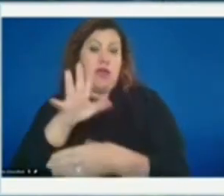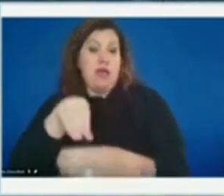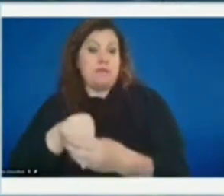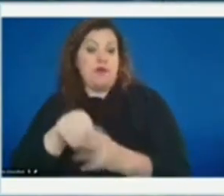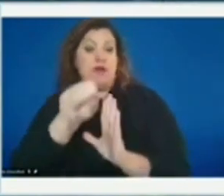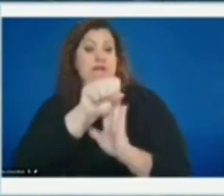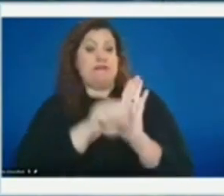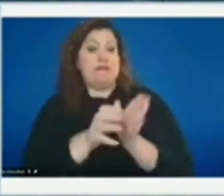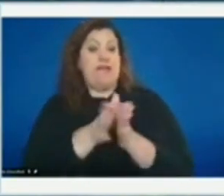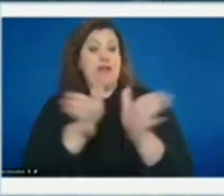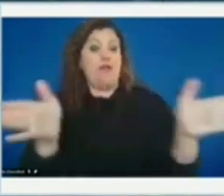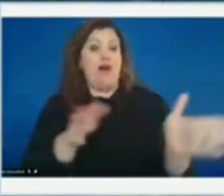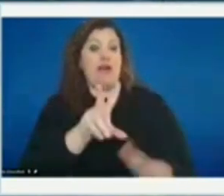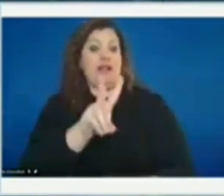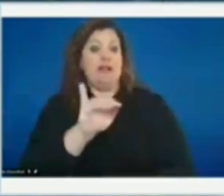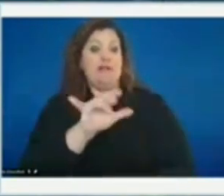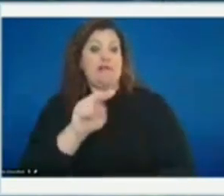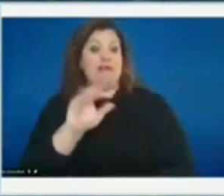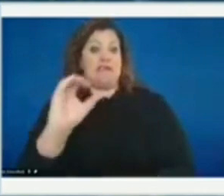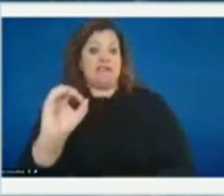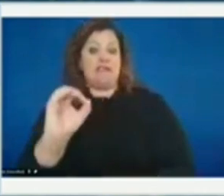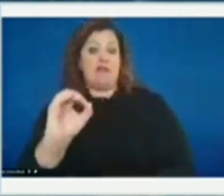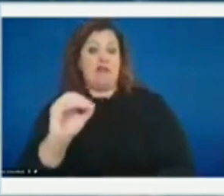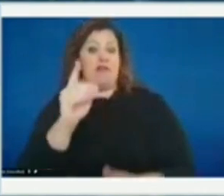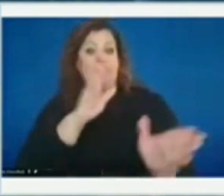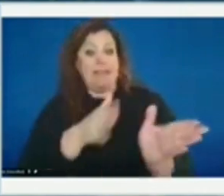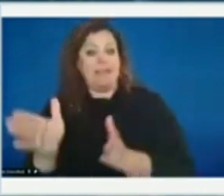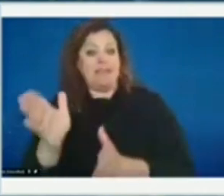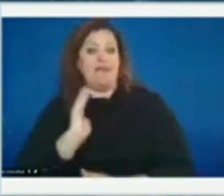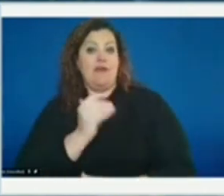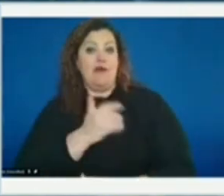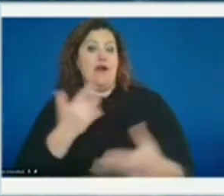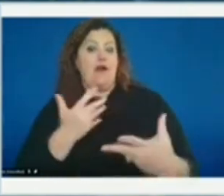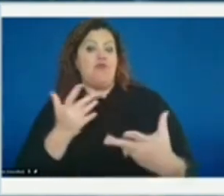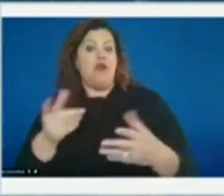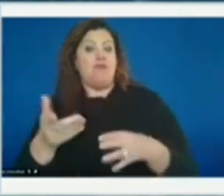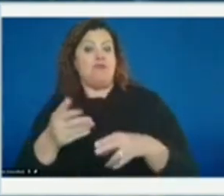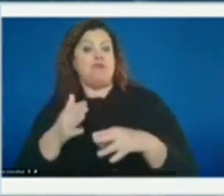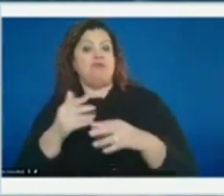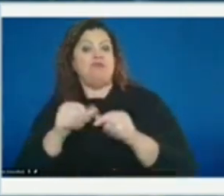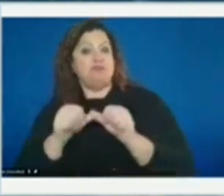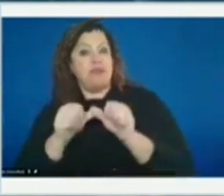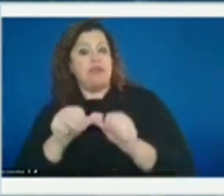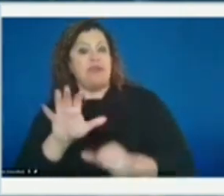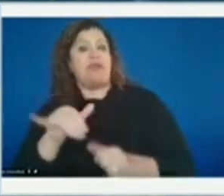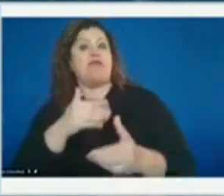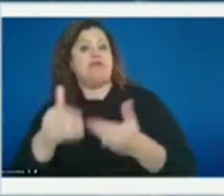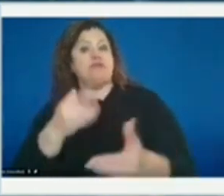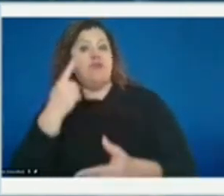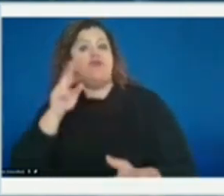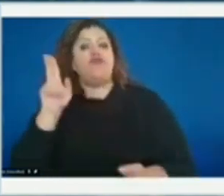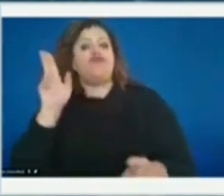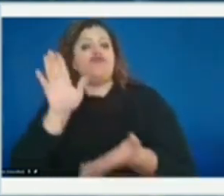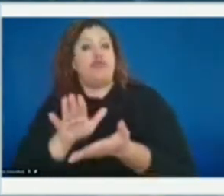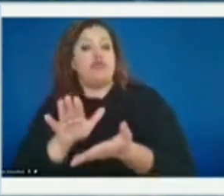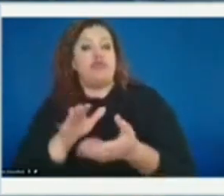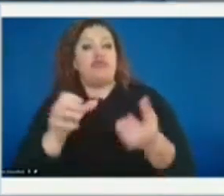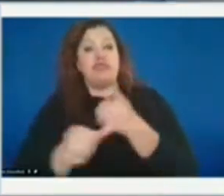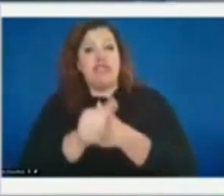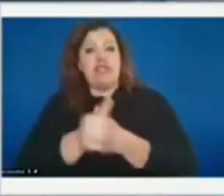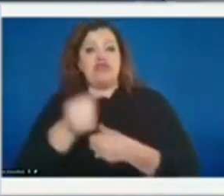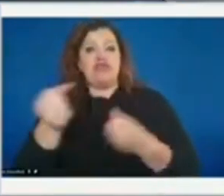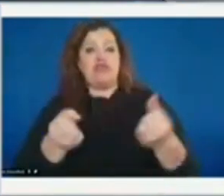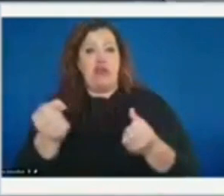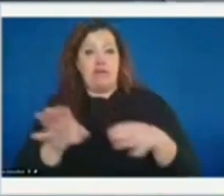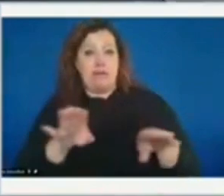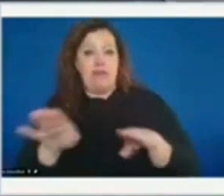Zero initiative, our Motors Unit is leading weekly operations in these areas to proactively reduce dangerous driving behaviors.